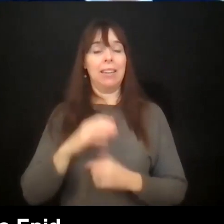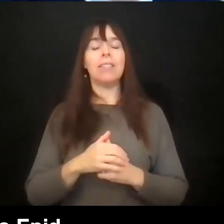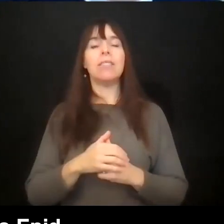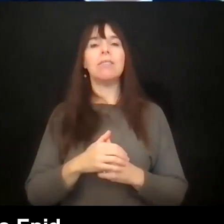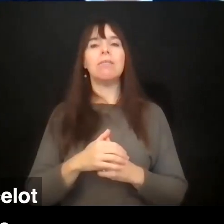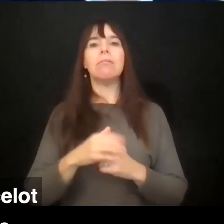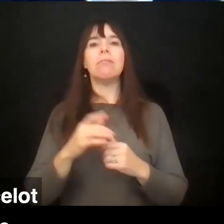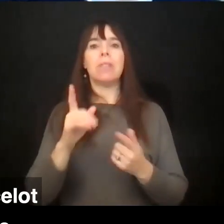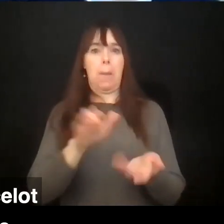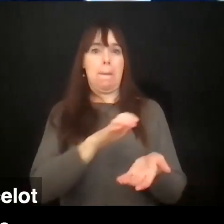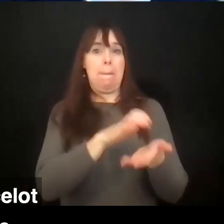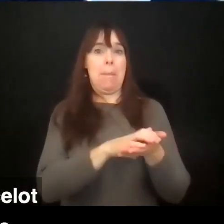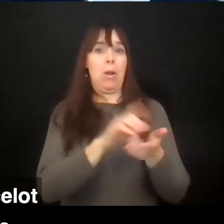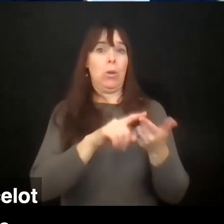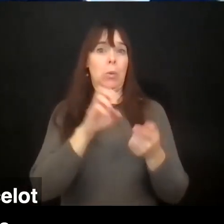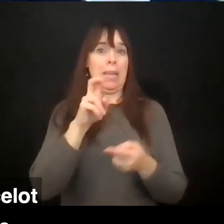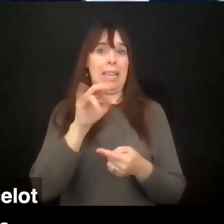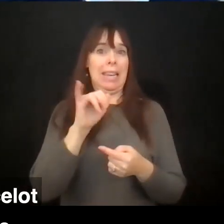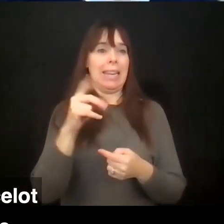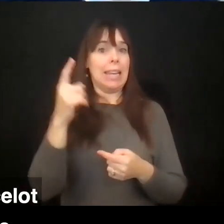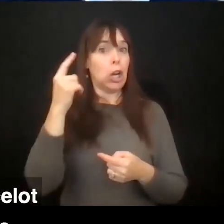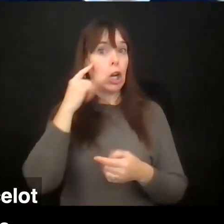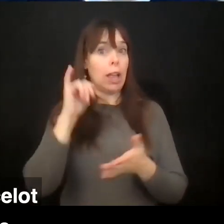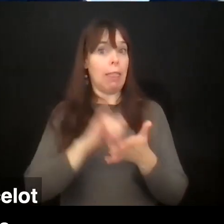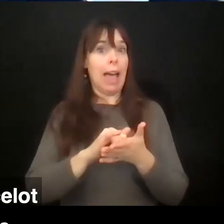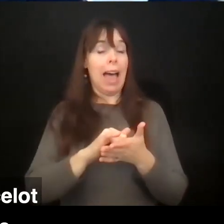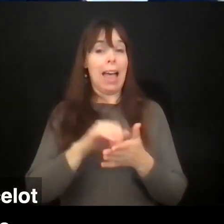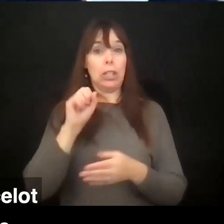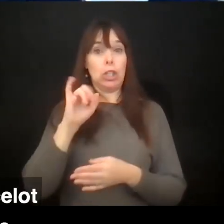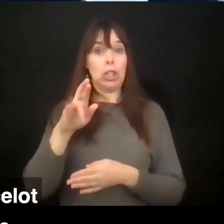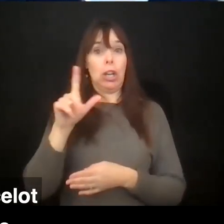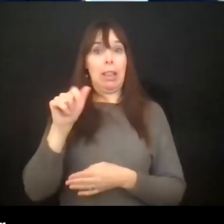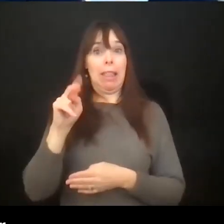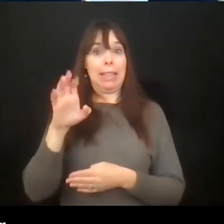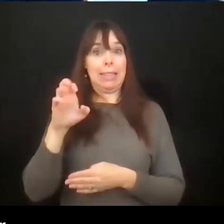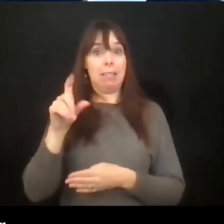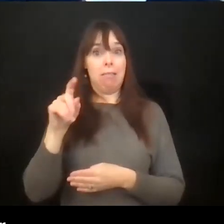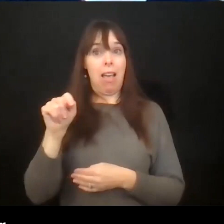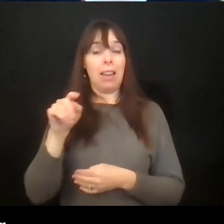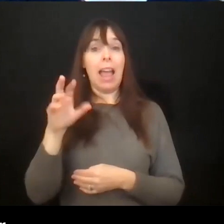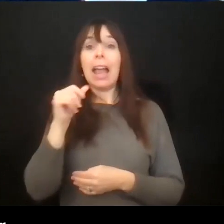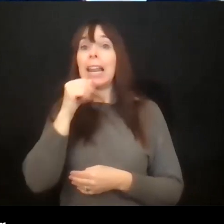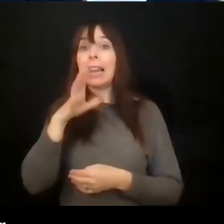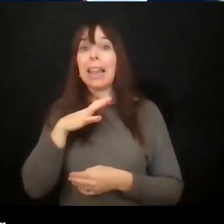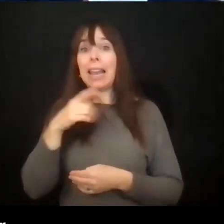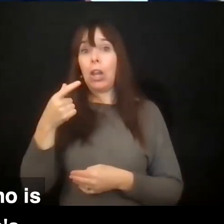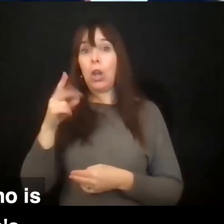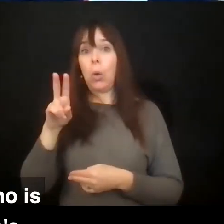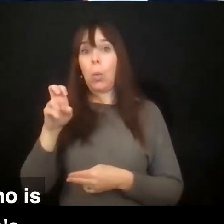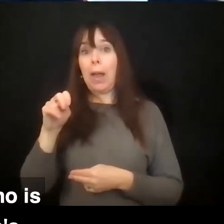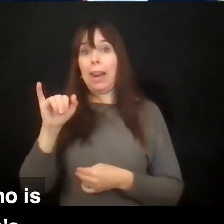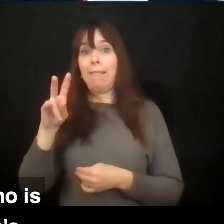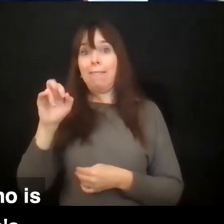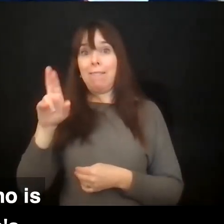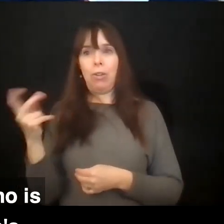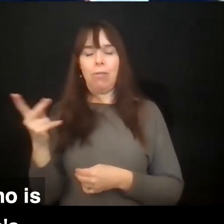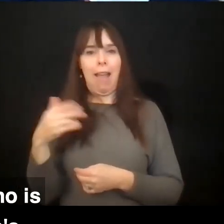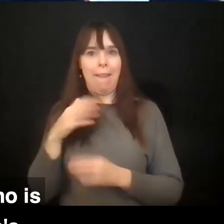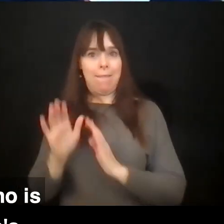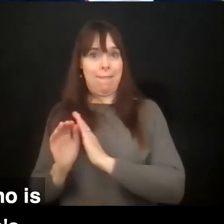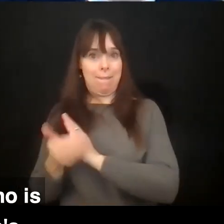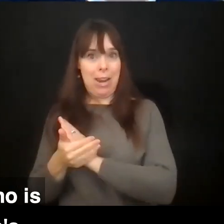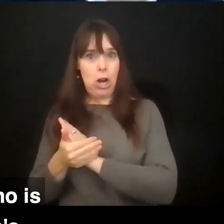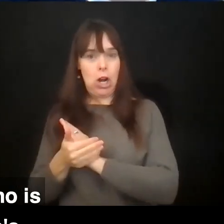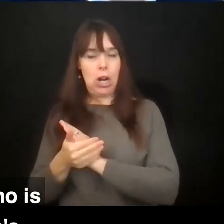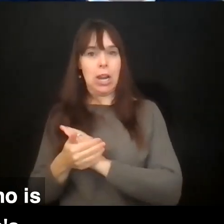to Enid. He hears that Sir Lancelot and Lady Guinevere are having an affair, and he